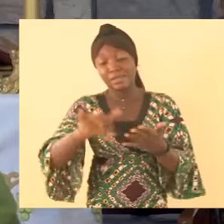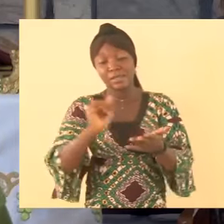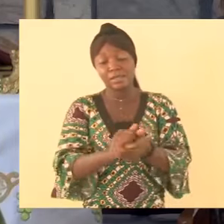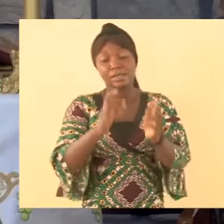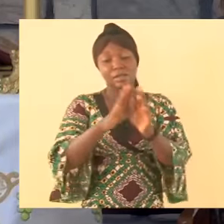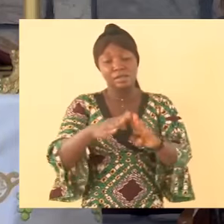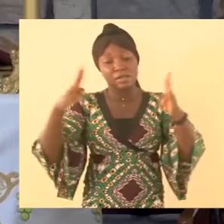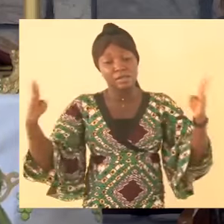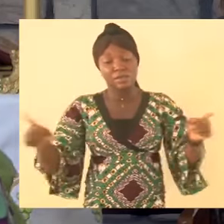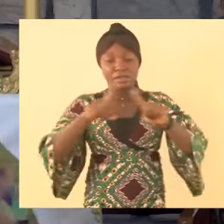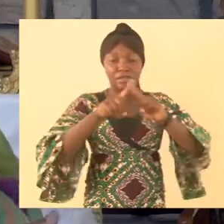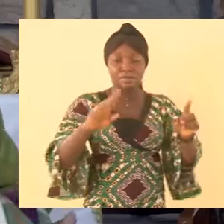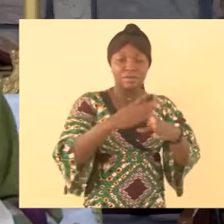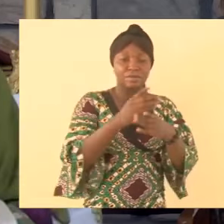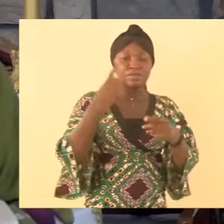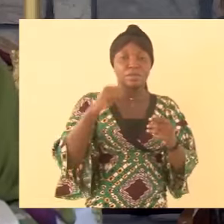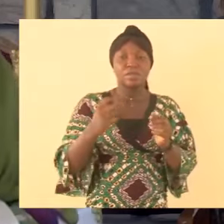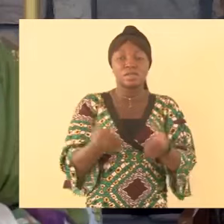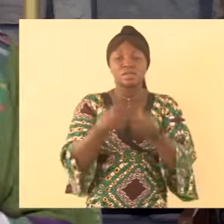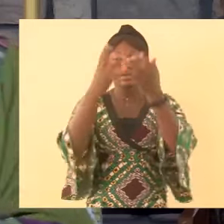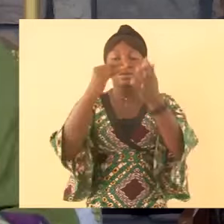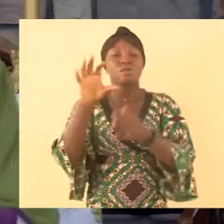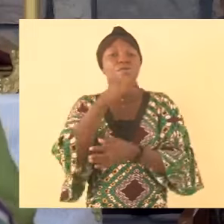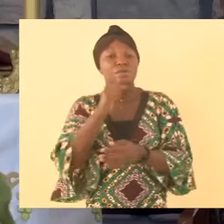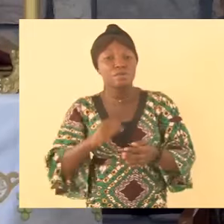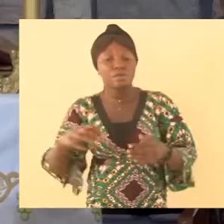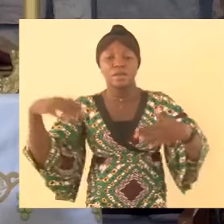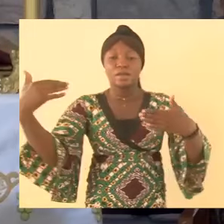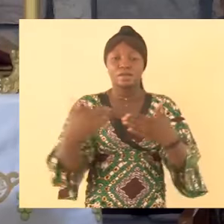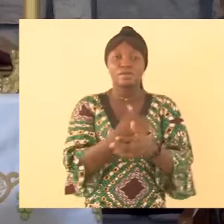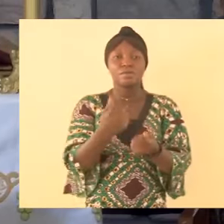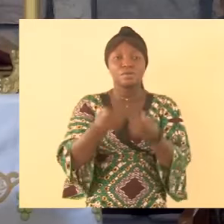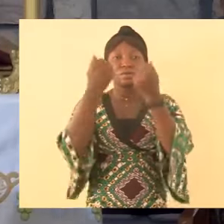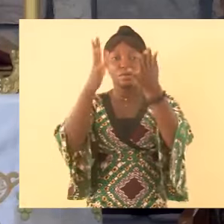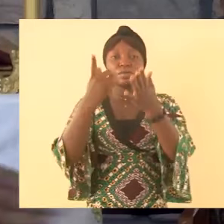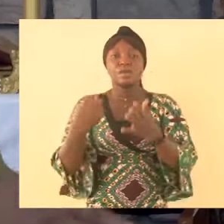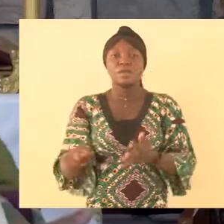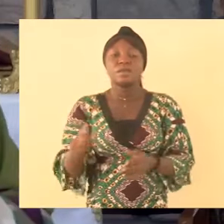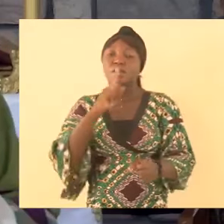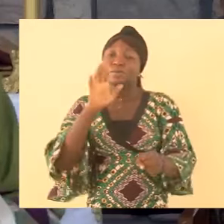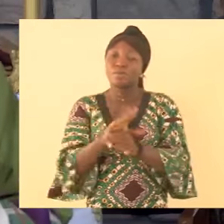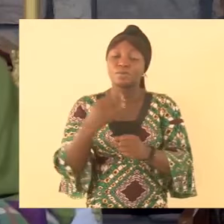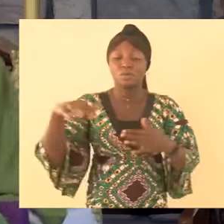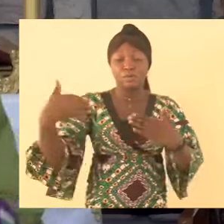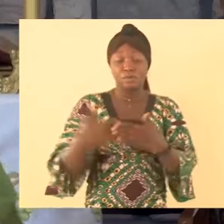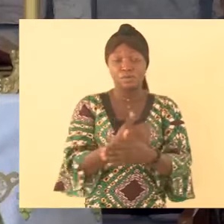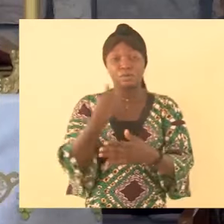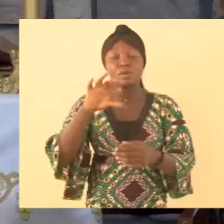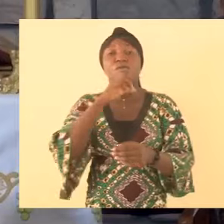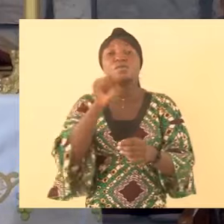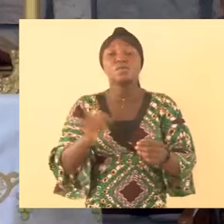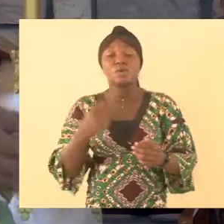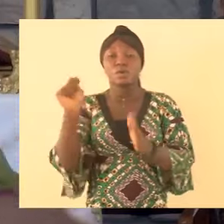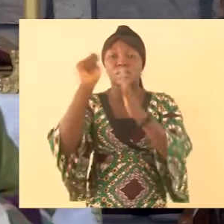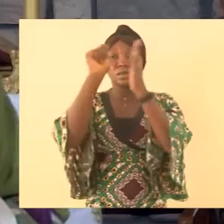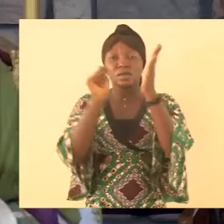big difference between the sacrifice of old and the new sacrifice. The covenant of old and the new covenant.